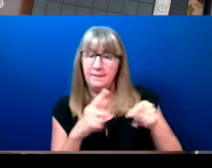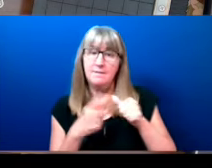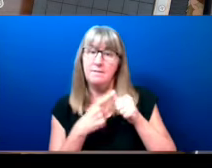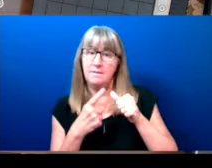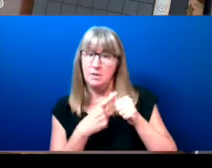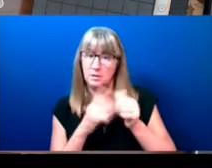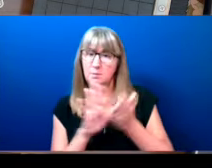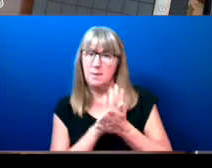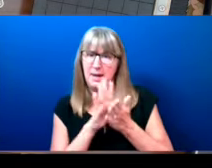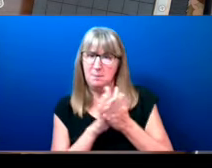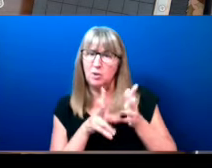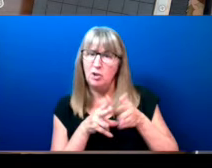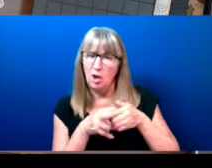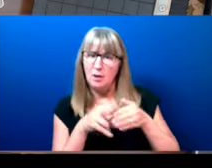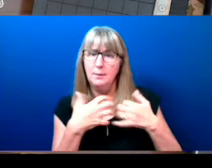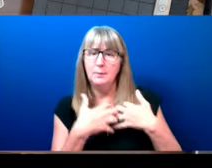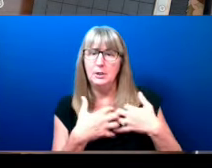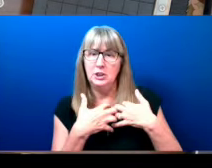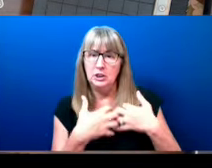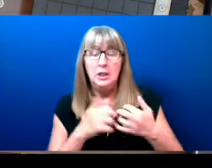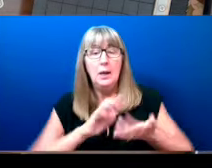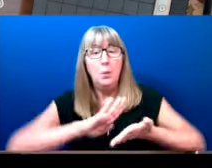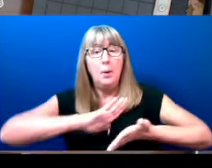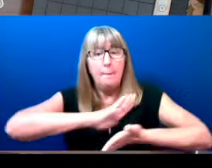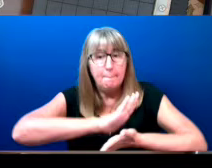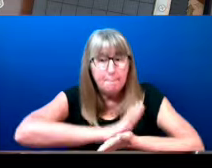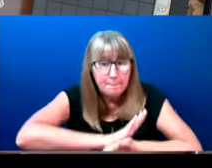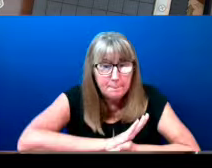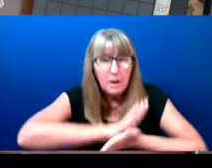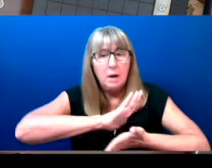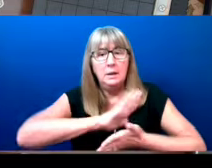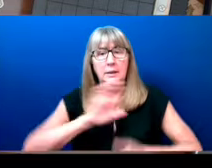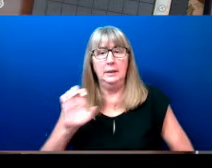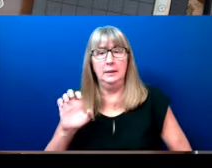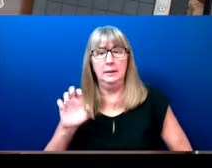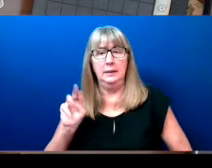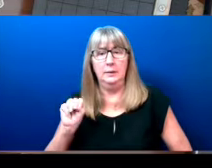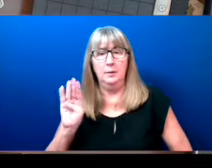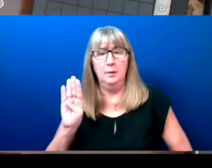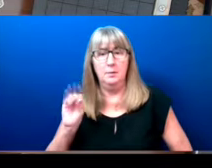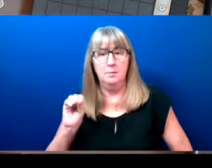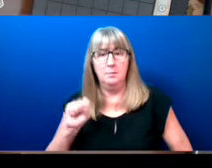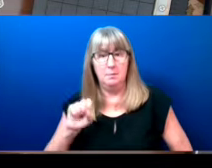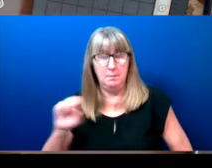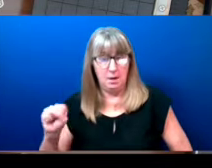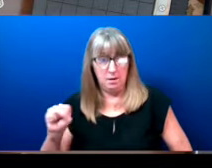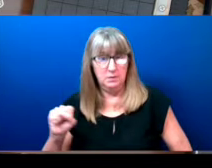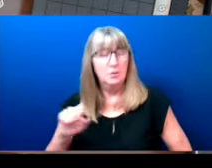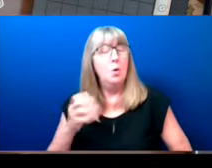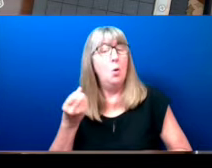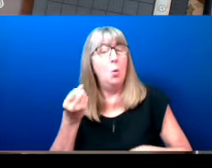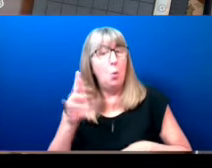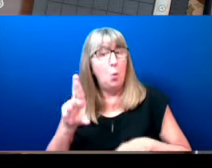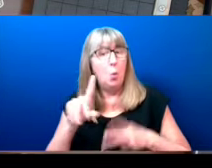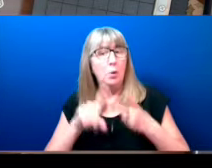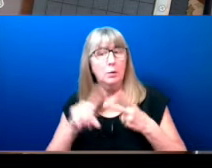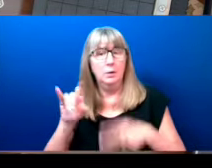awesome little Stampin' Up machine, die cut machine here. It embosses and it dies.